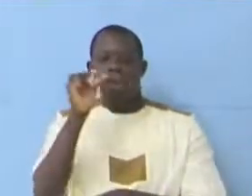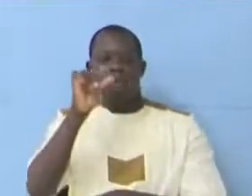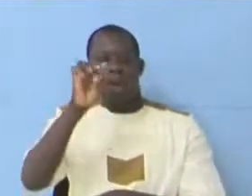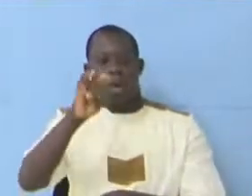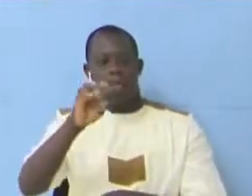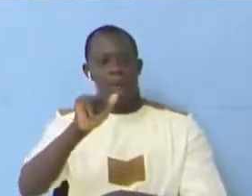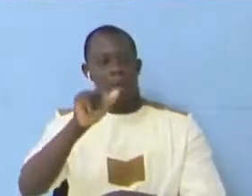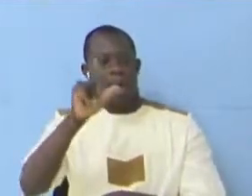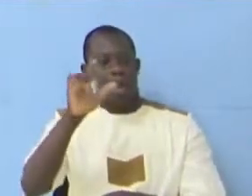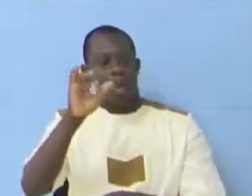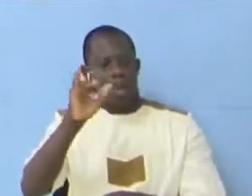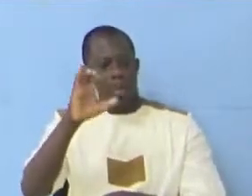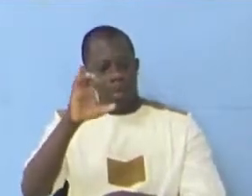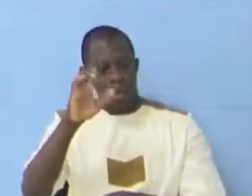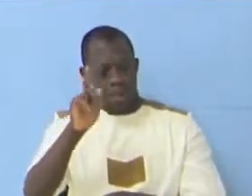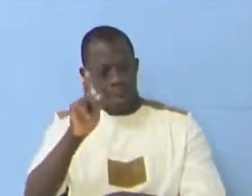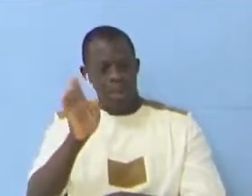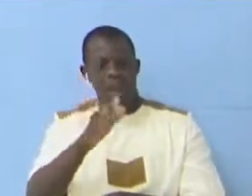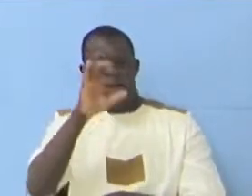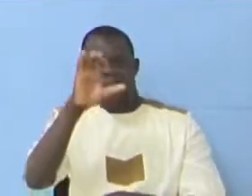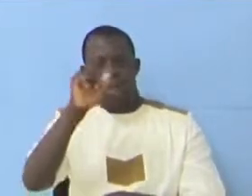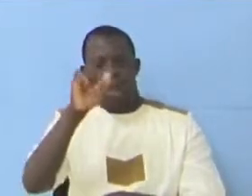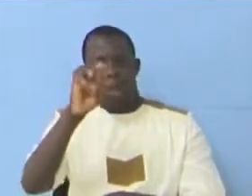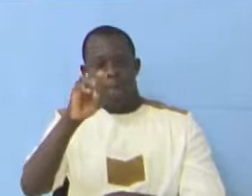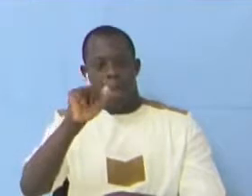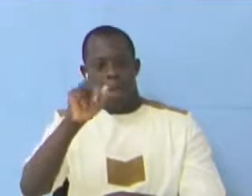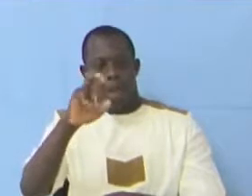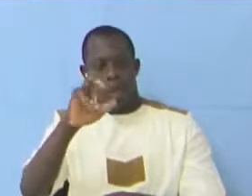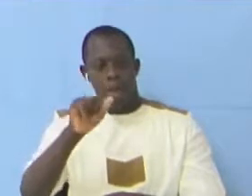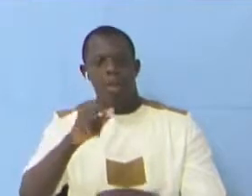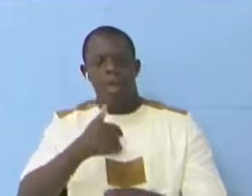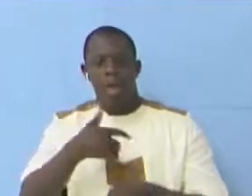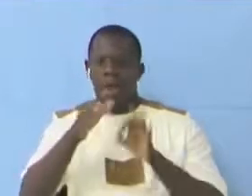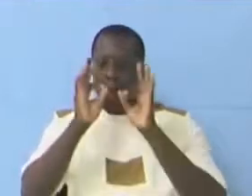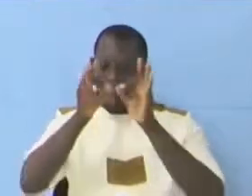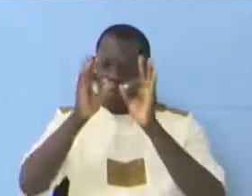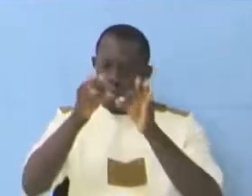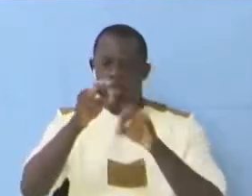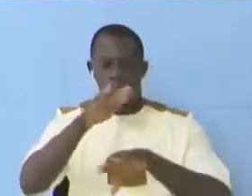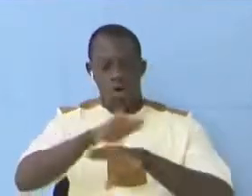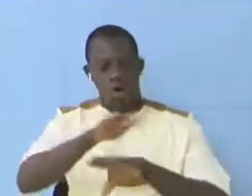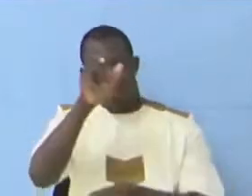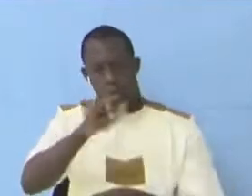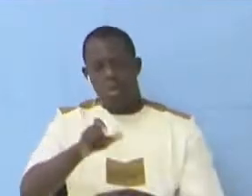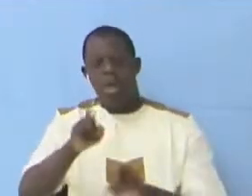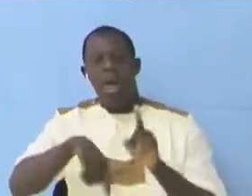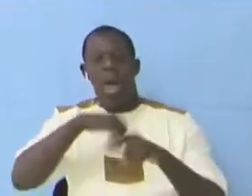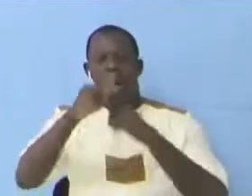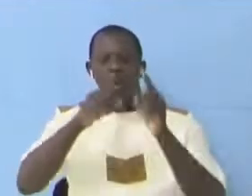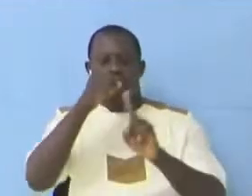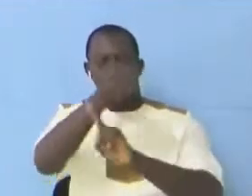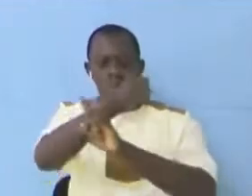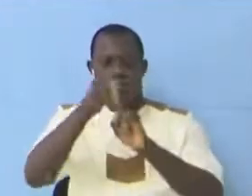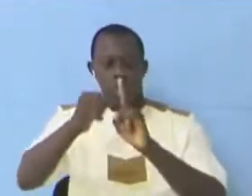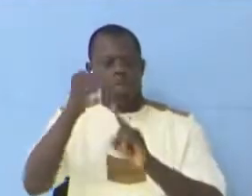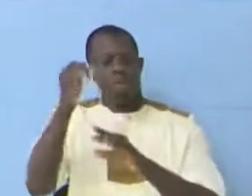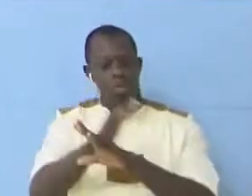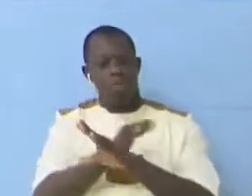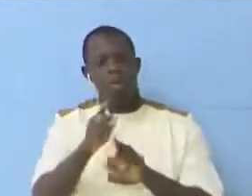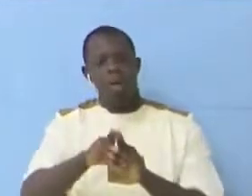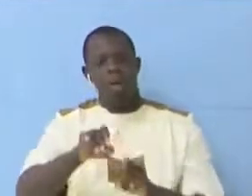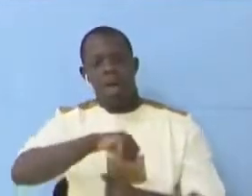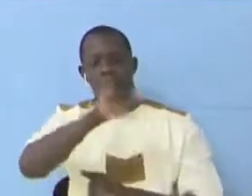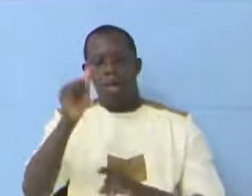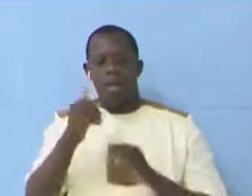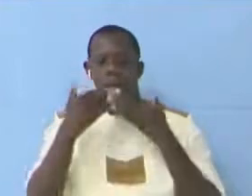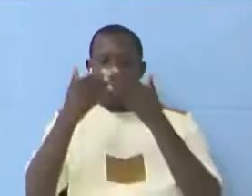benn xarit ku ñu xamee Malik Kamara call. I explained to him the circumstances. ci laa ko waxal nag nekkin ba. And told